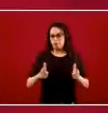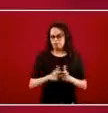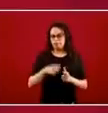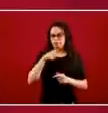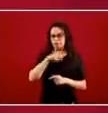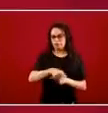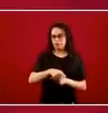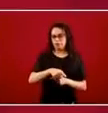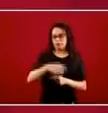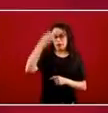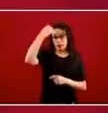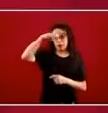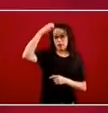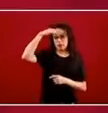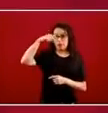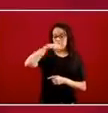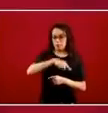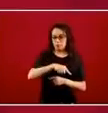and science.